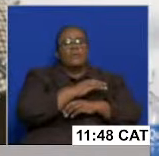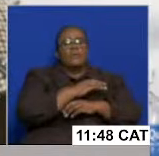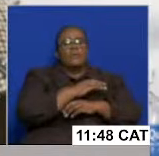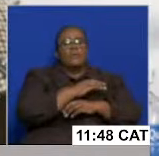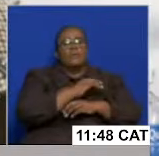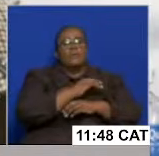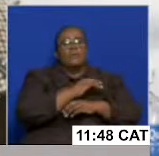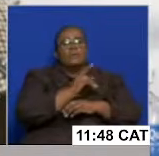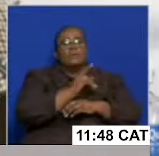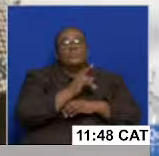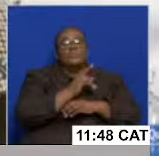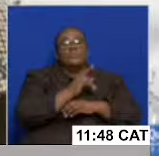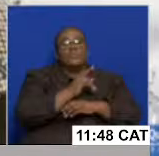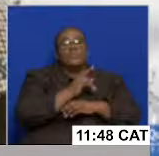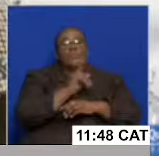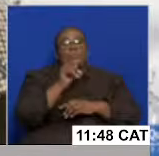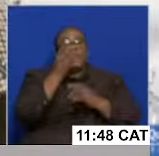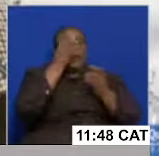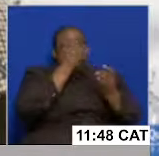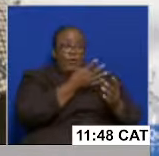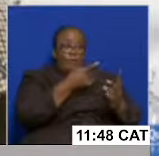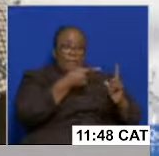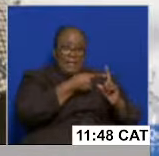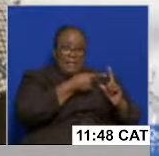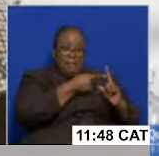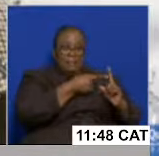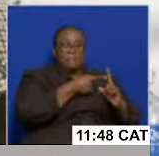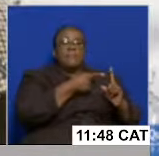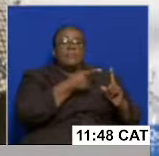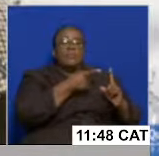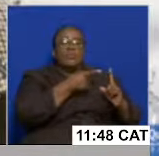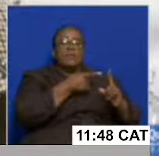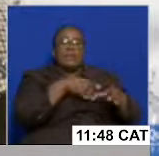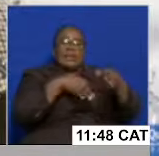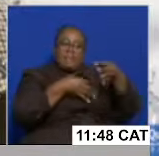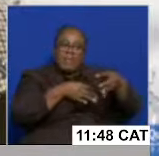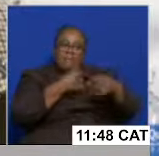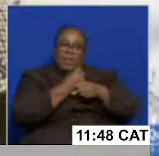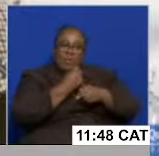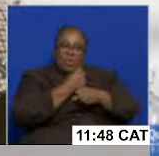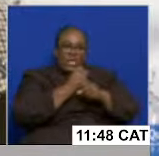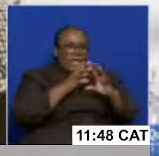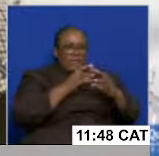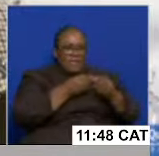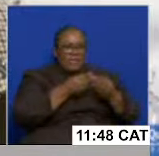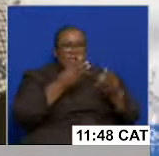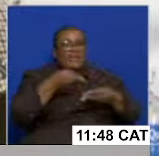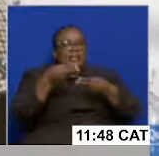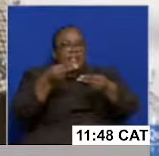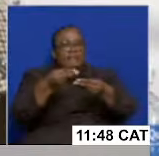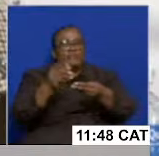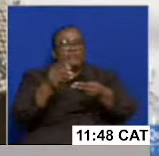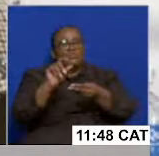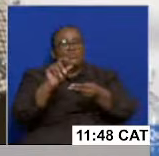Did you receive any paperwork later that day related to the so-called joint operation?